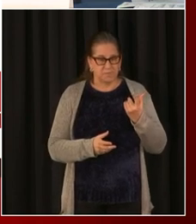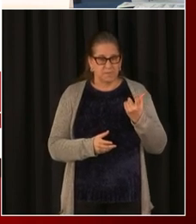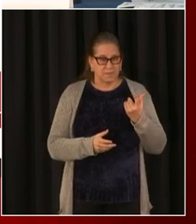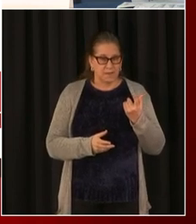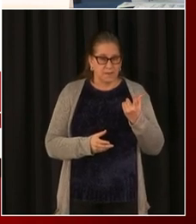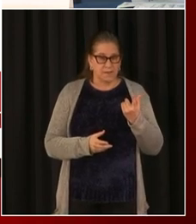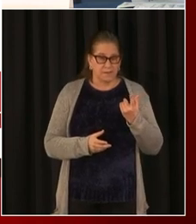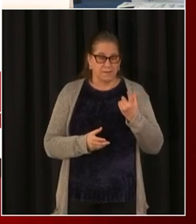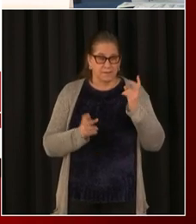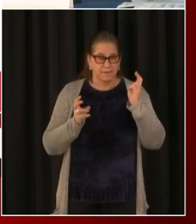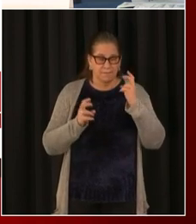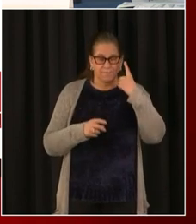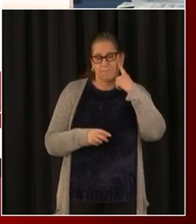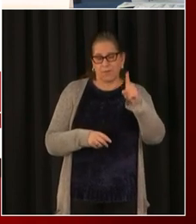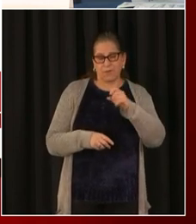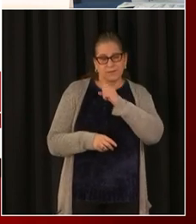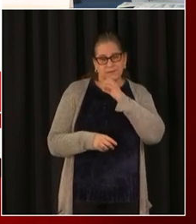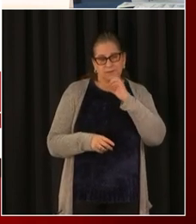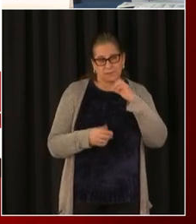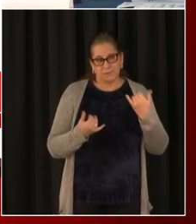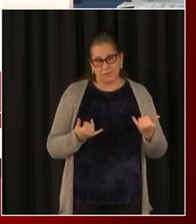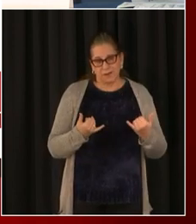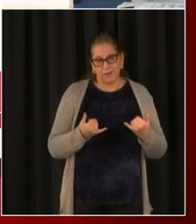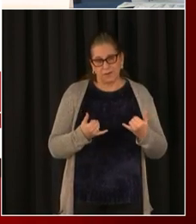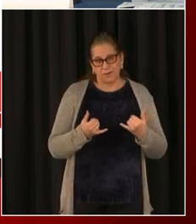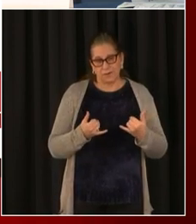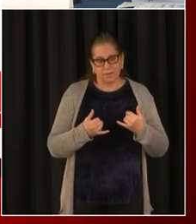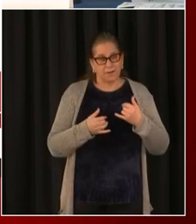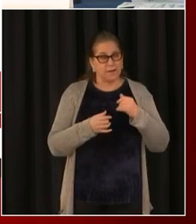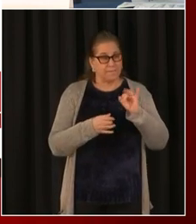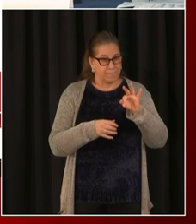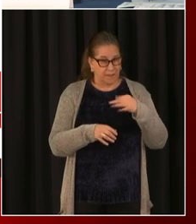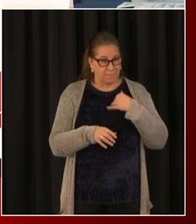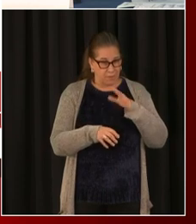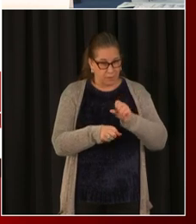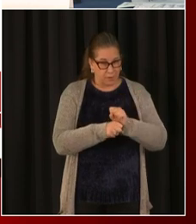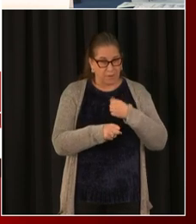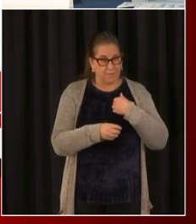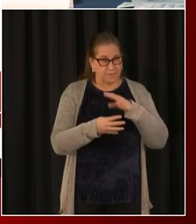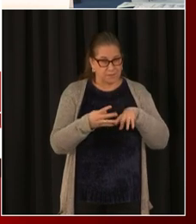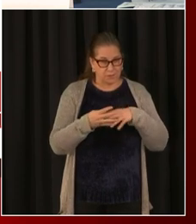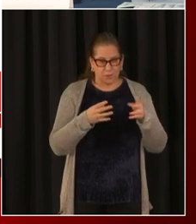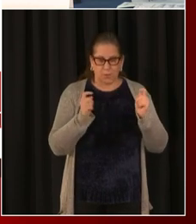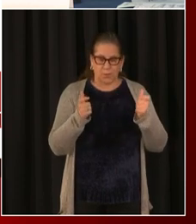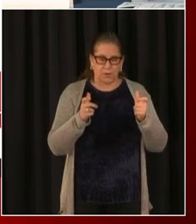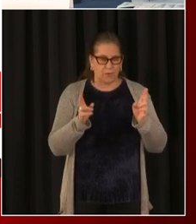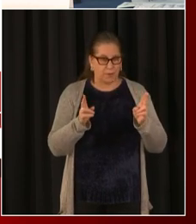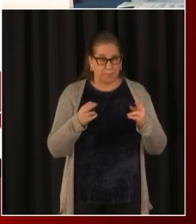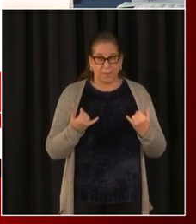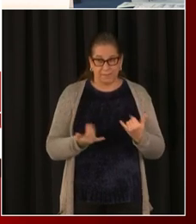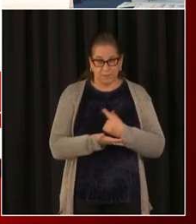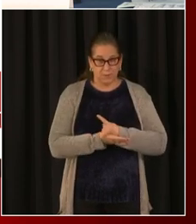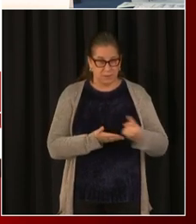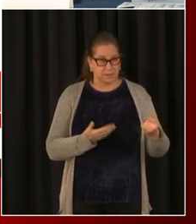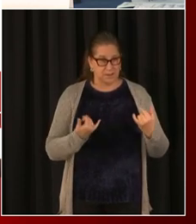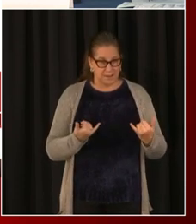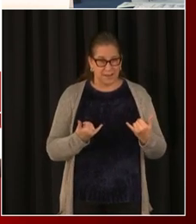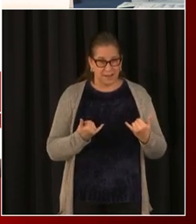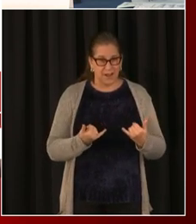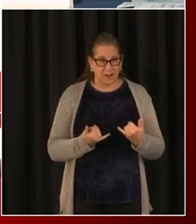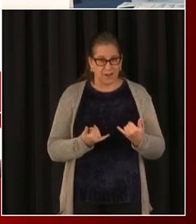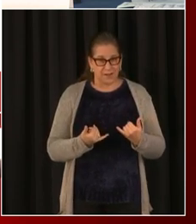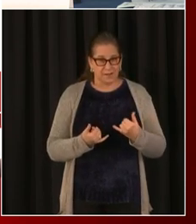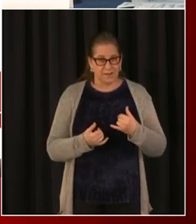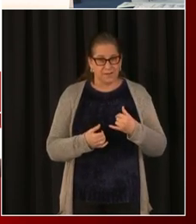seniors, those appointments will be scheduled very quickly this week. Seniors were up and on